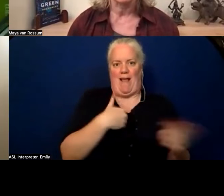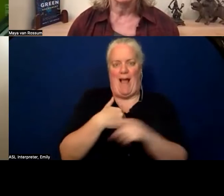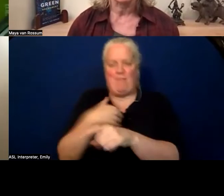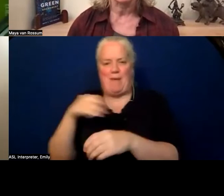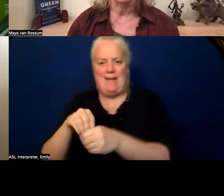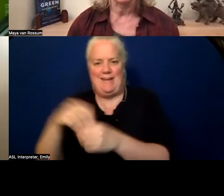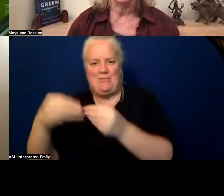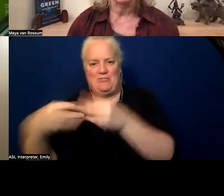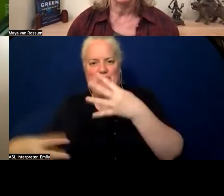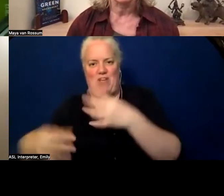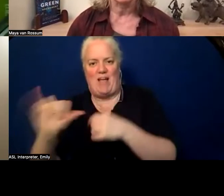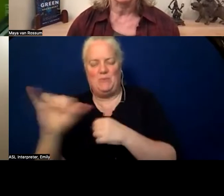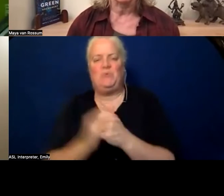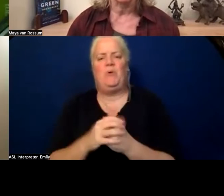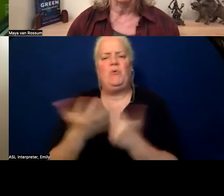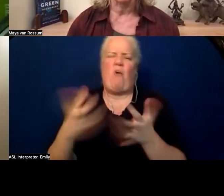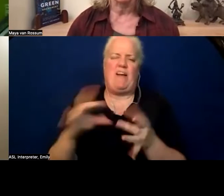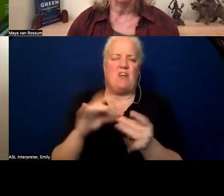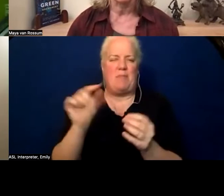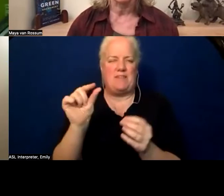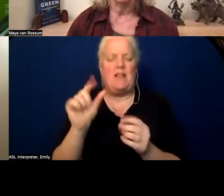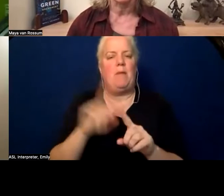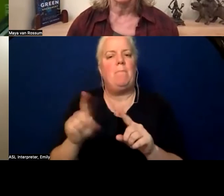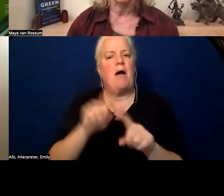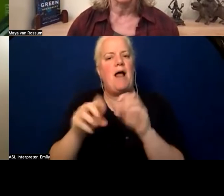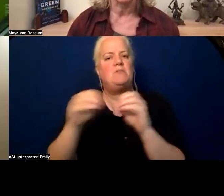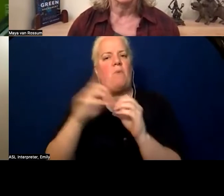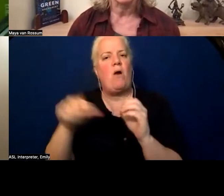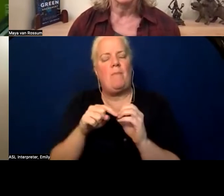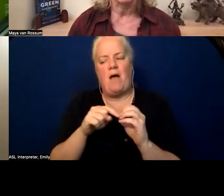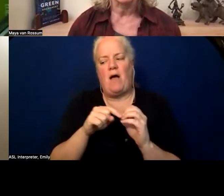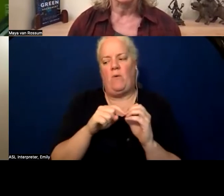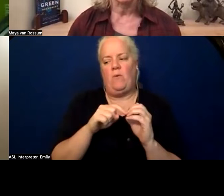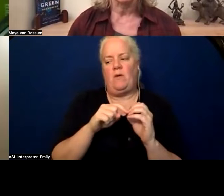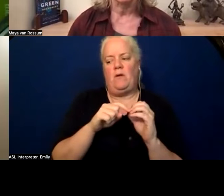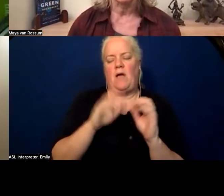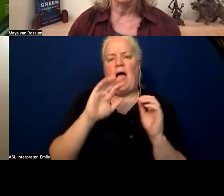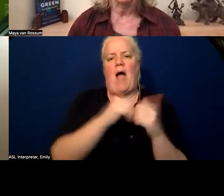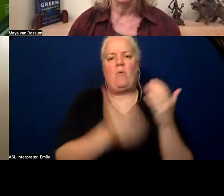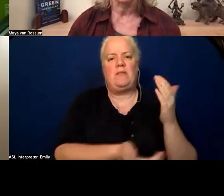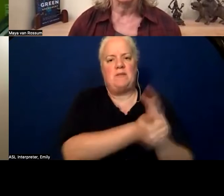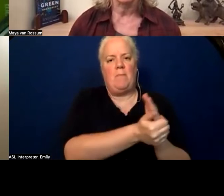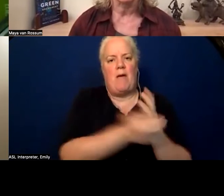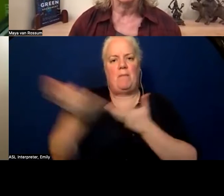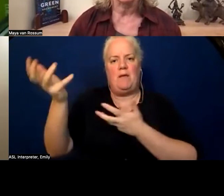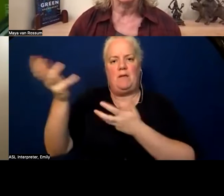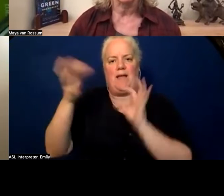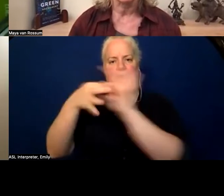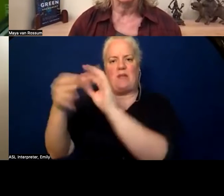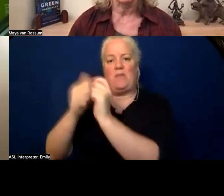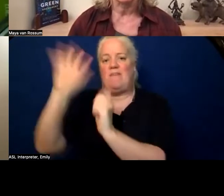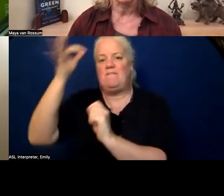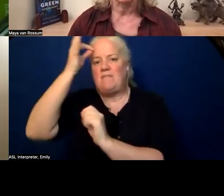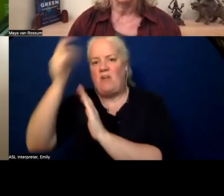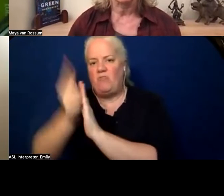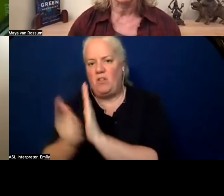and you touched on this a little bit, how will this amendment interact? The question is in particular with federal law, but I have an addition to that with